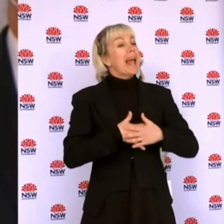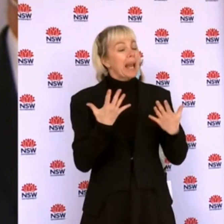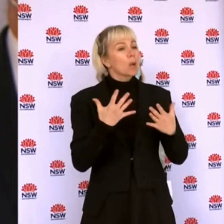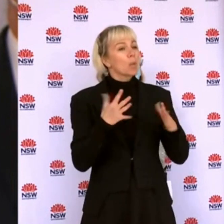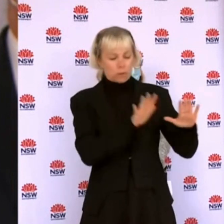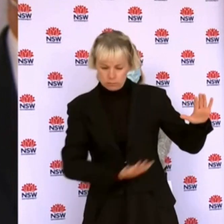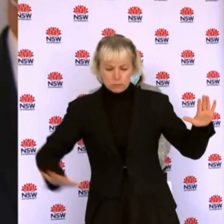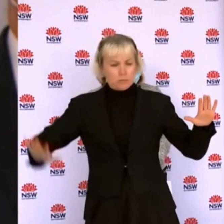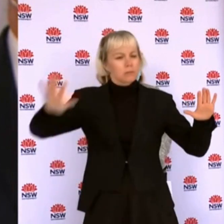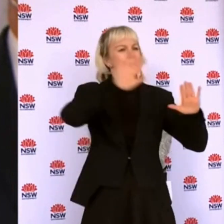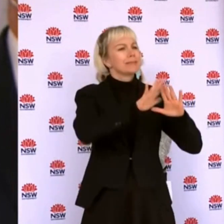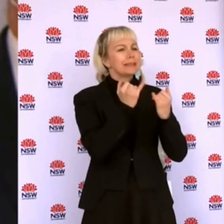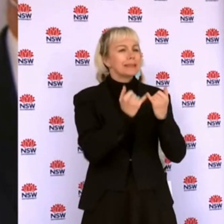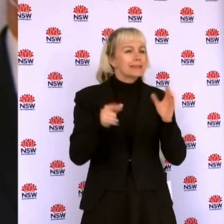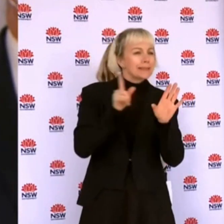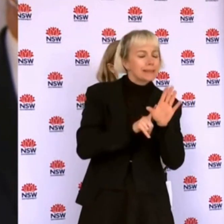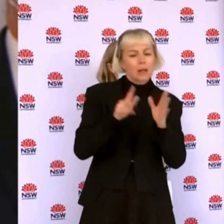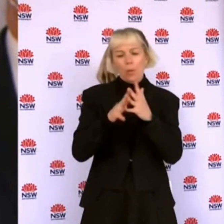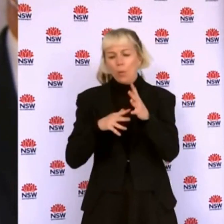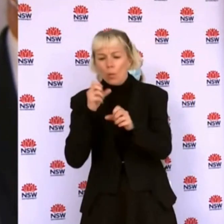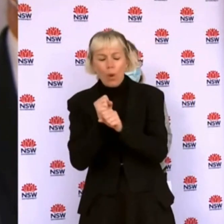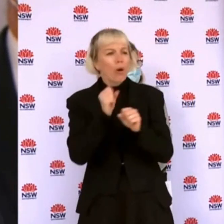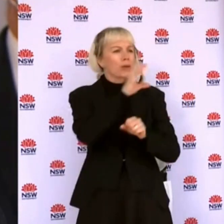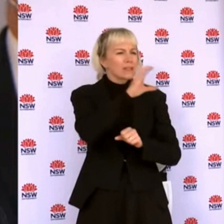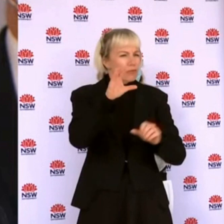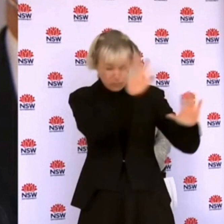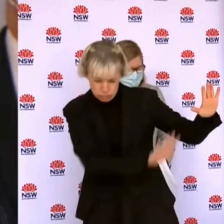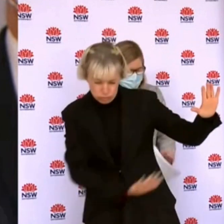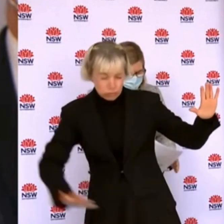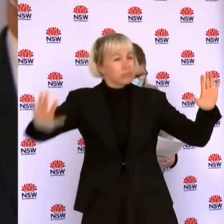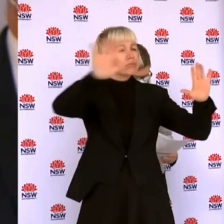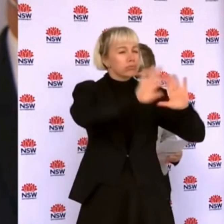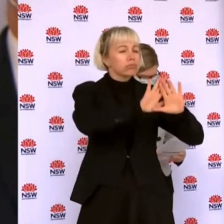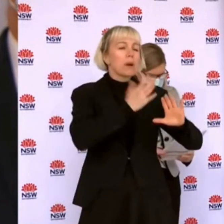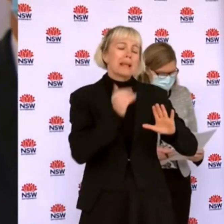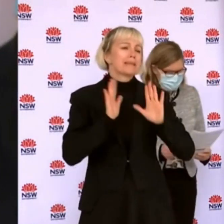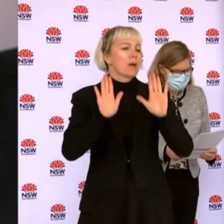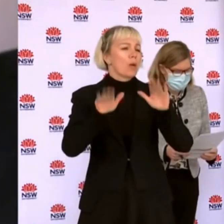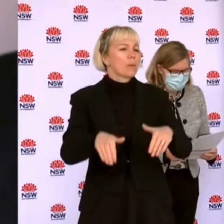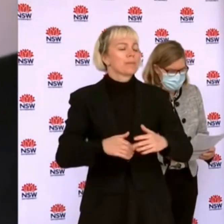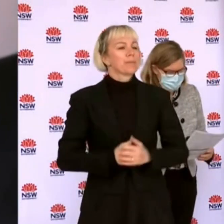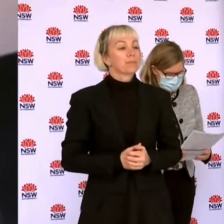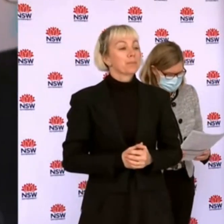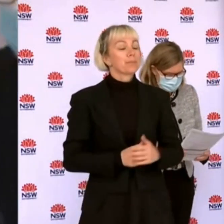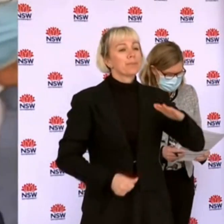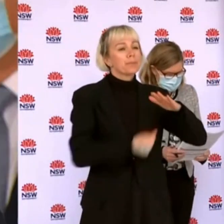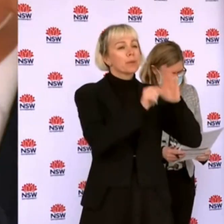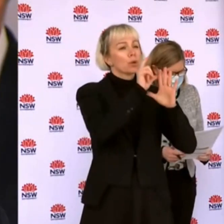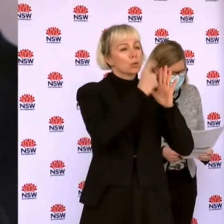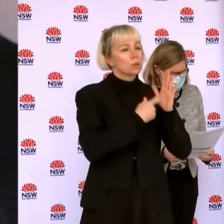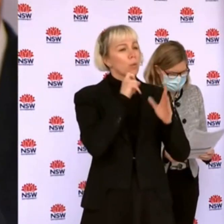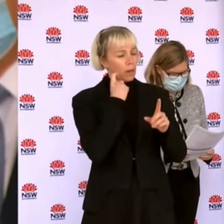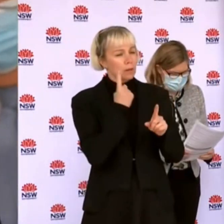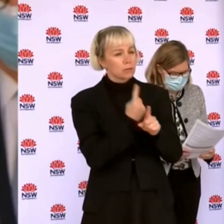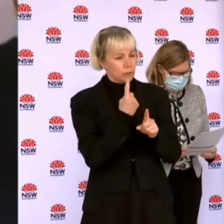really respect the rules that are in place. They're there for a reason. I now ask Dr. Chant to provide her health update. Deputy